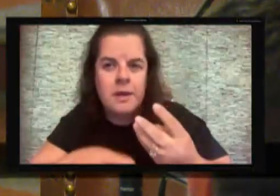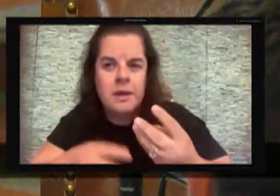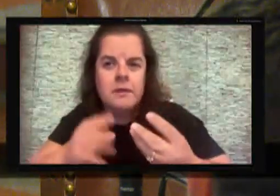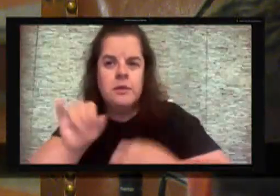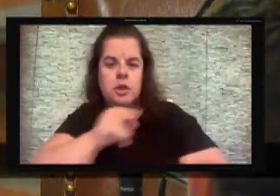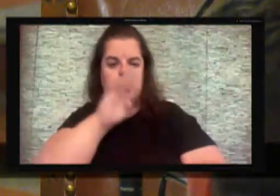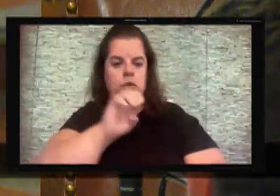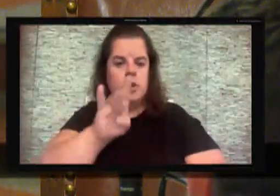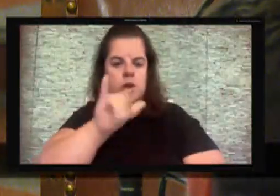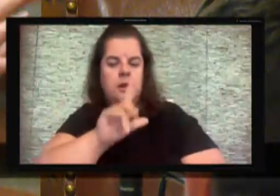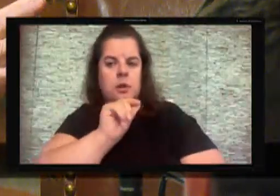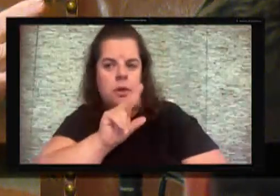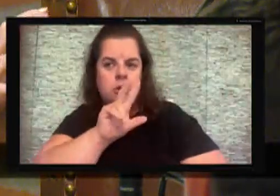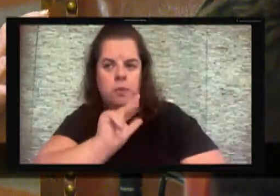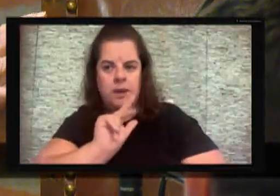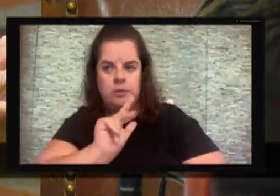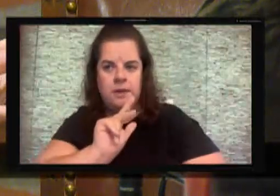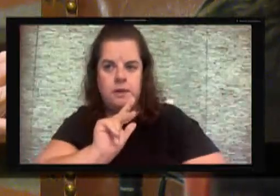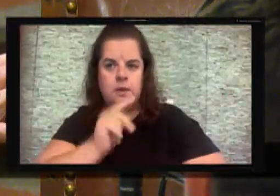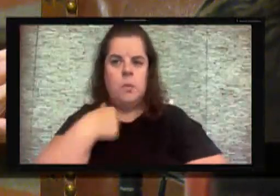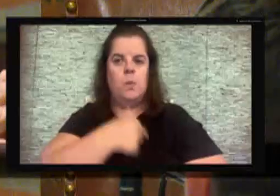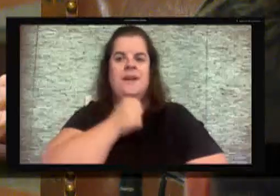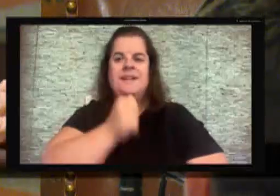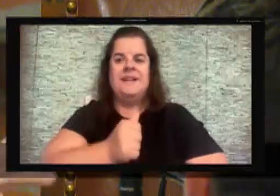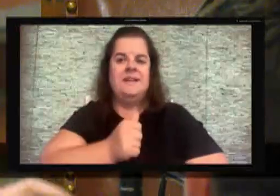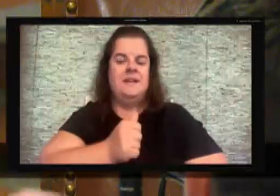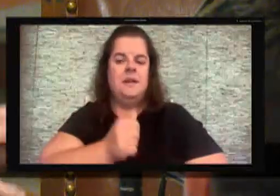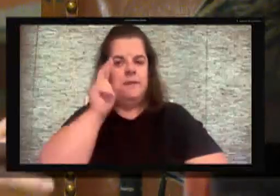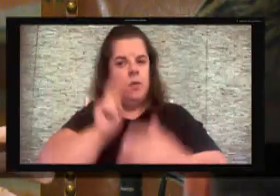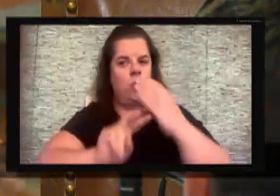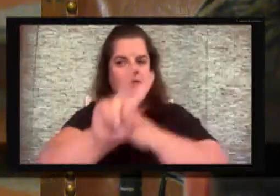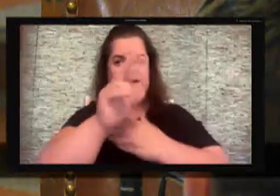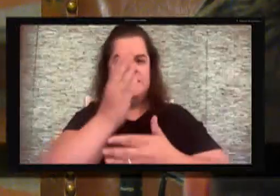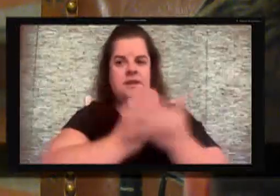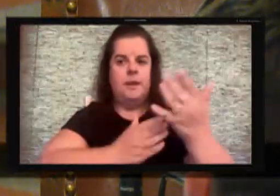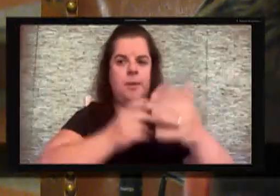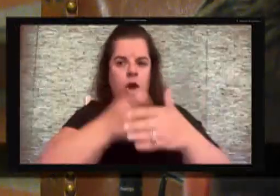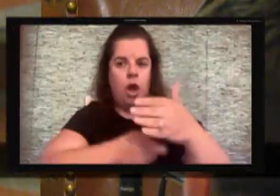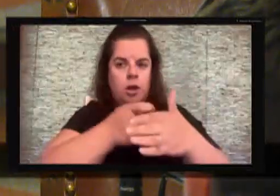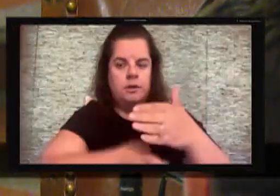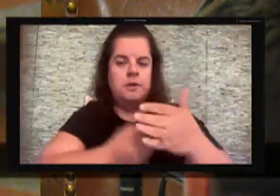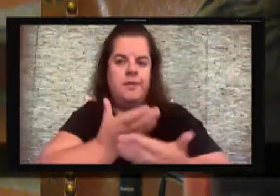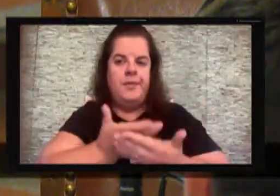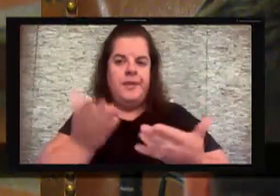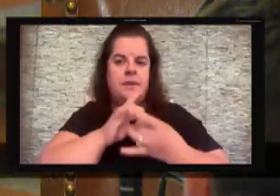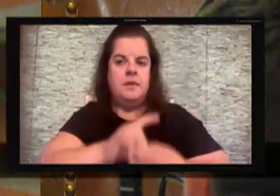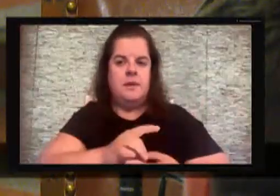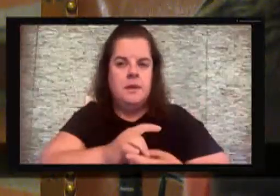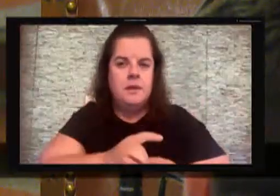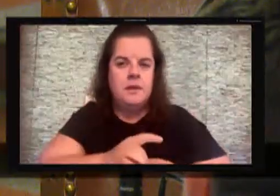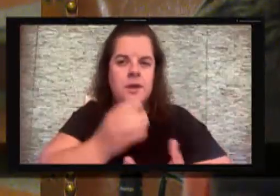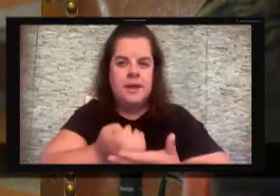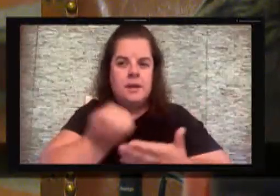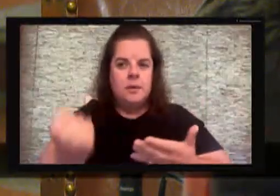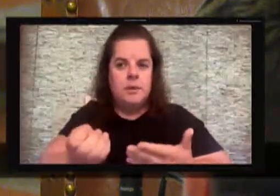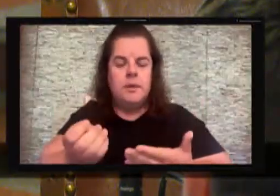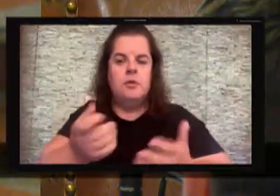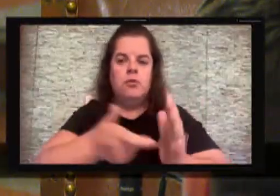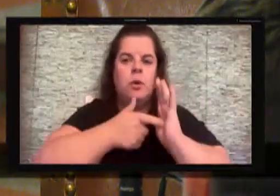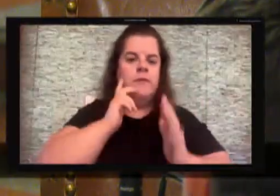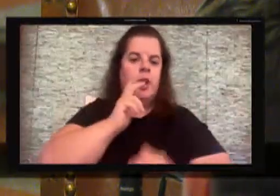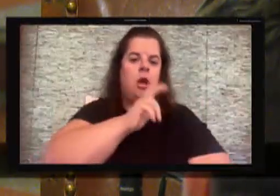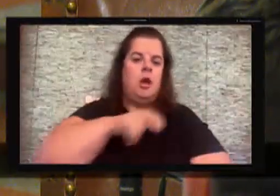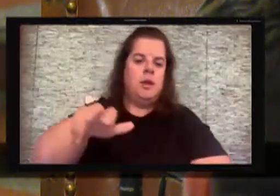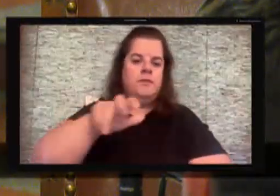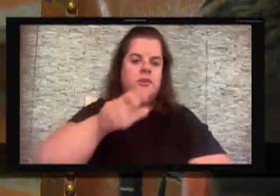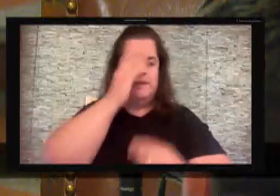2023, we did not foresee some of these costs. Things like some equipment required for us to move some of the data from the sixth floor, which